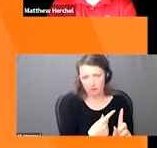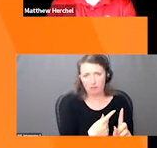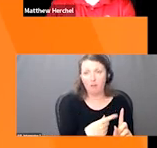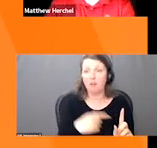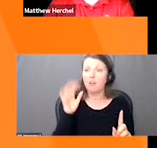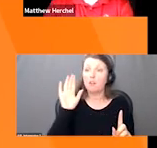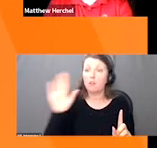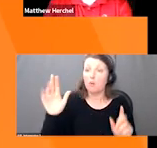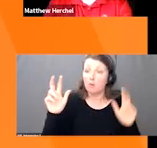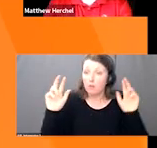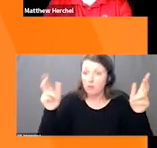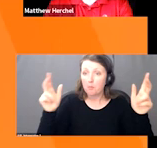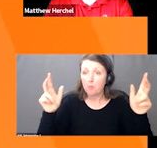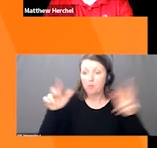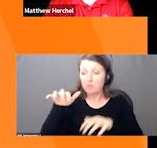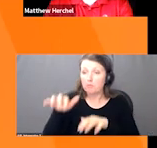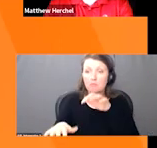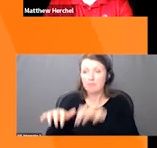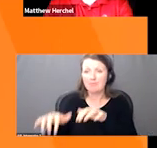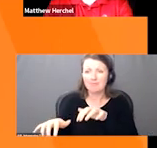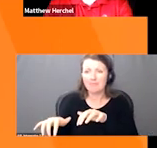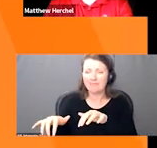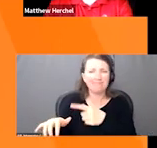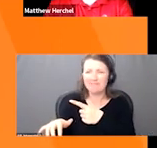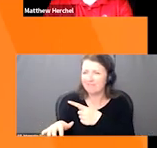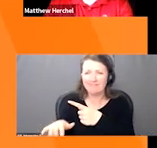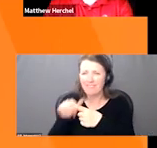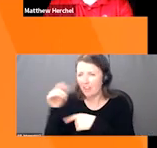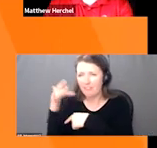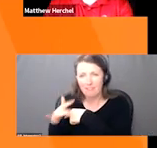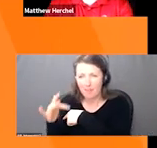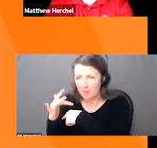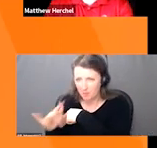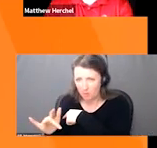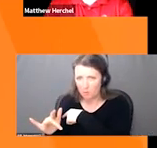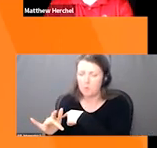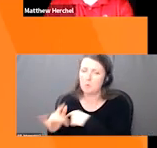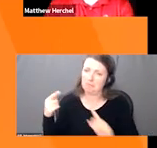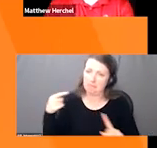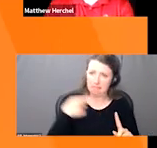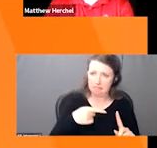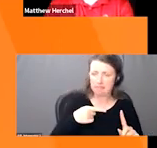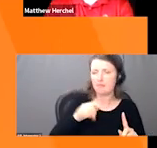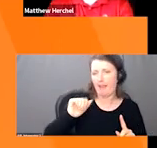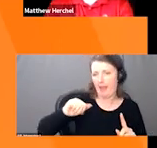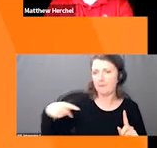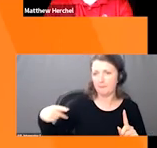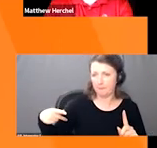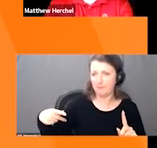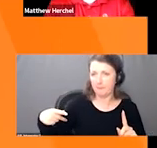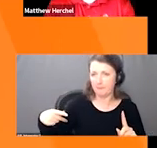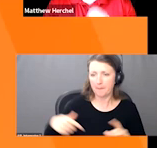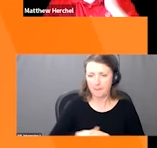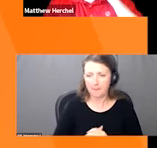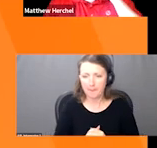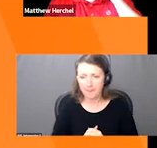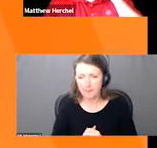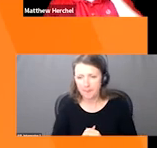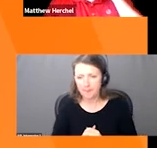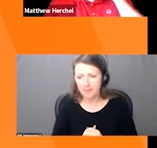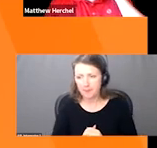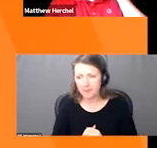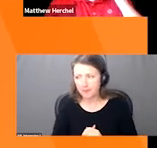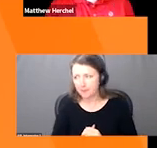desktop, you won't be able to get to it this way. So mobile only. Cool.